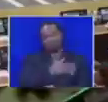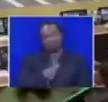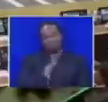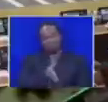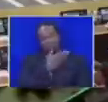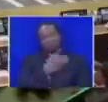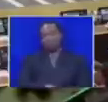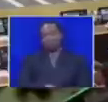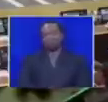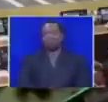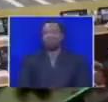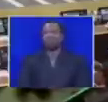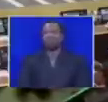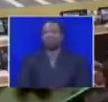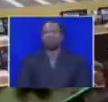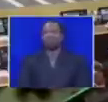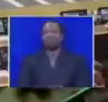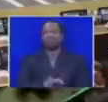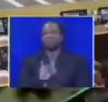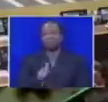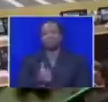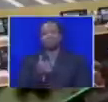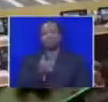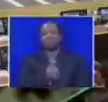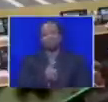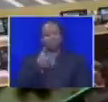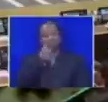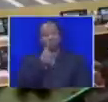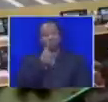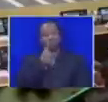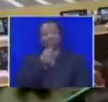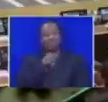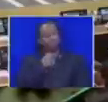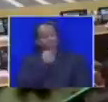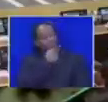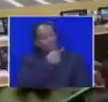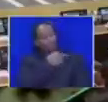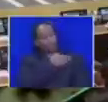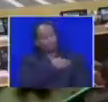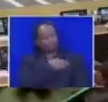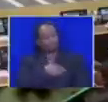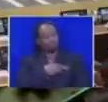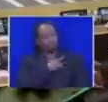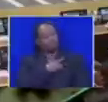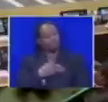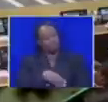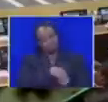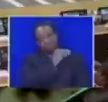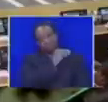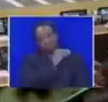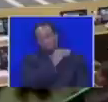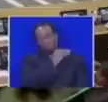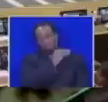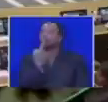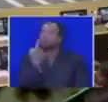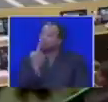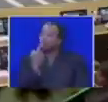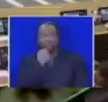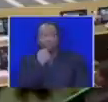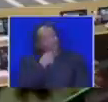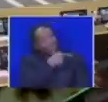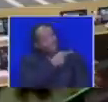The sergeant at arms must go and tell Zuma to go now. Sergeant of arms, tell Zuma to go. Chairperson. Sergeant of arms, tell Zuma to leave.